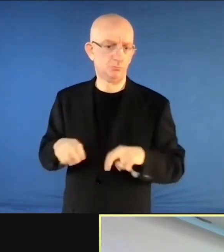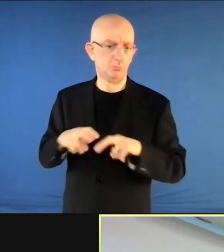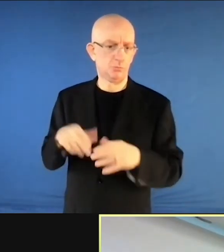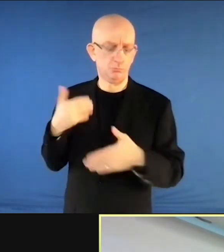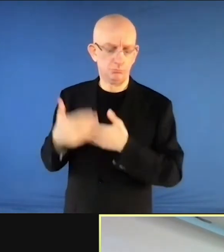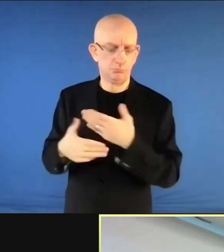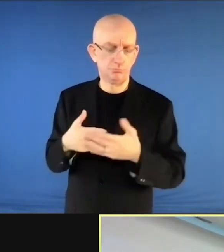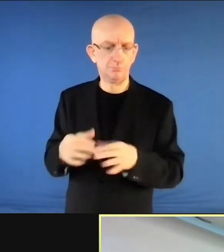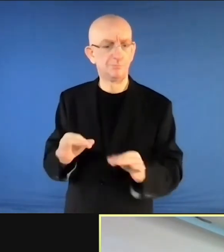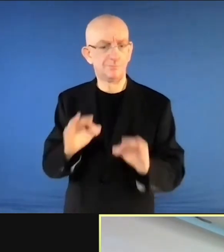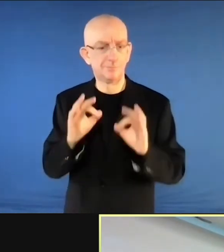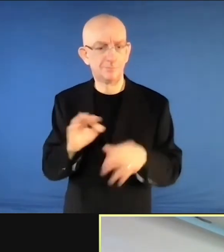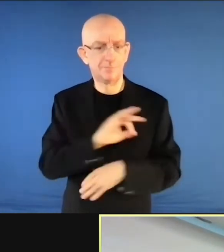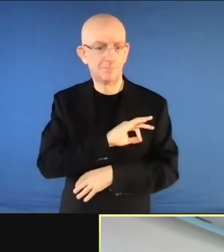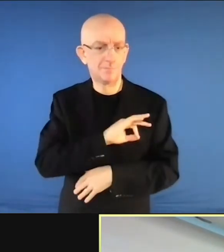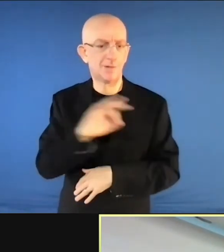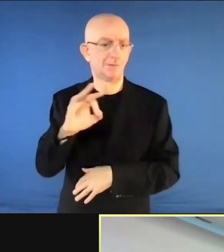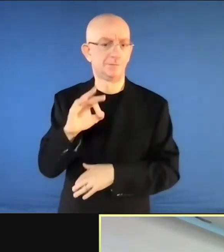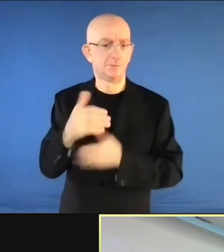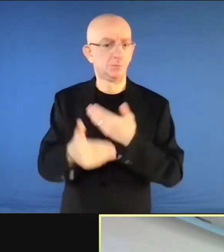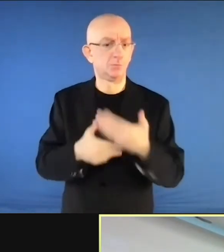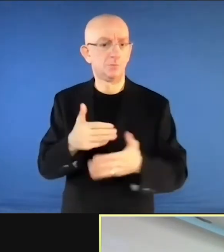responsible of the result and to accept them.